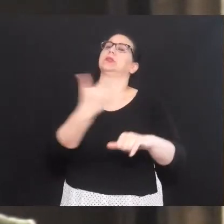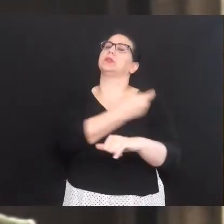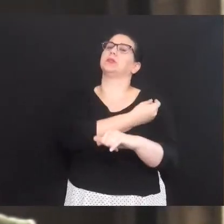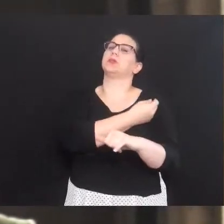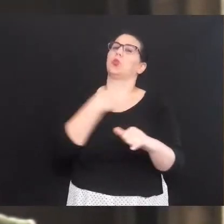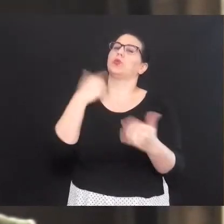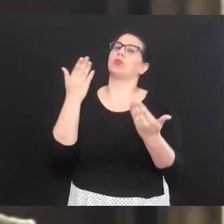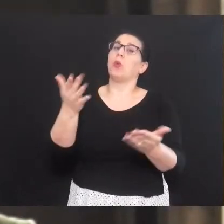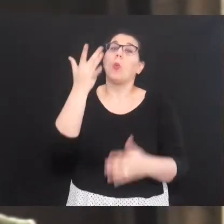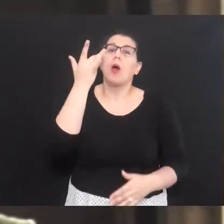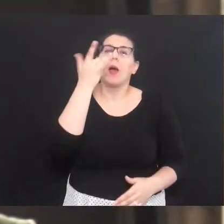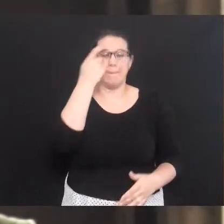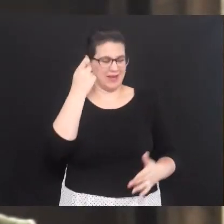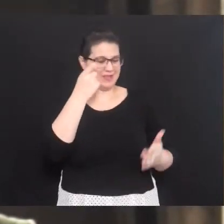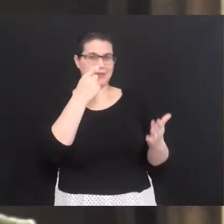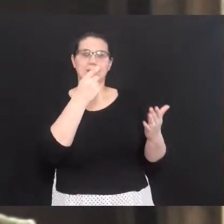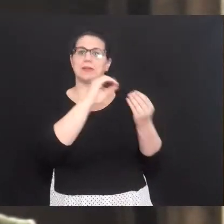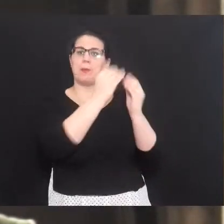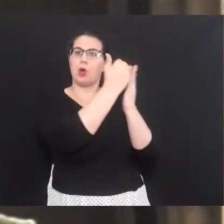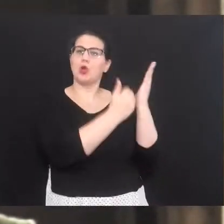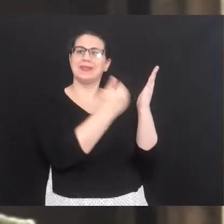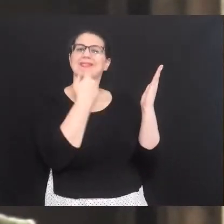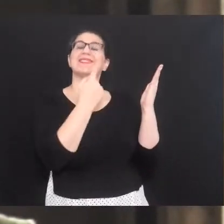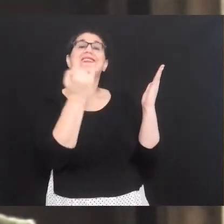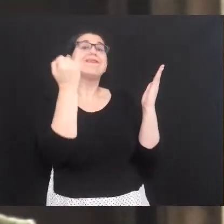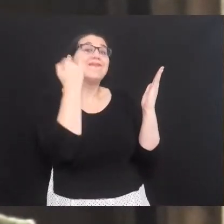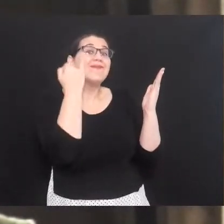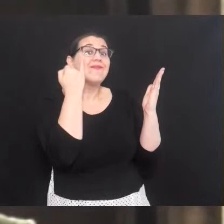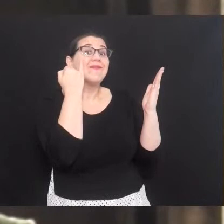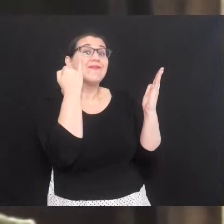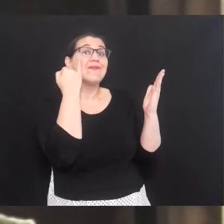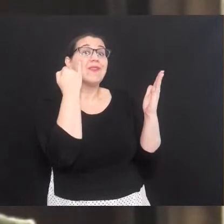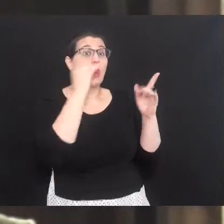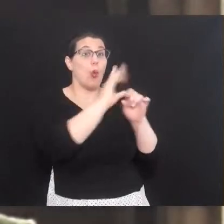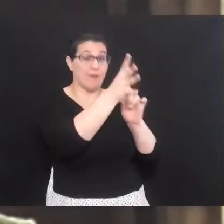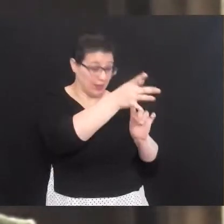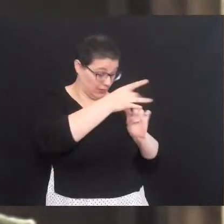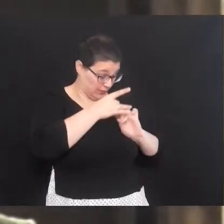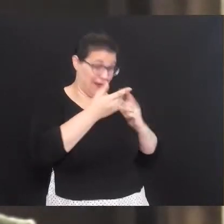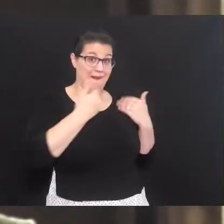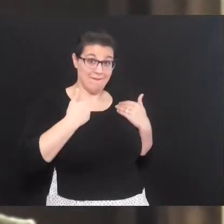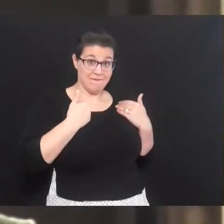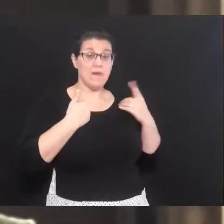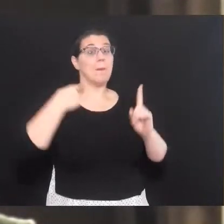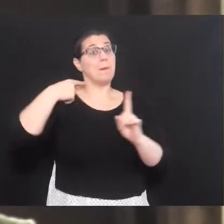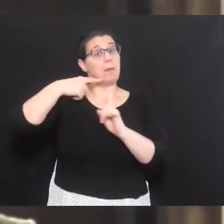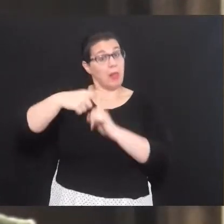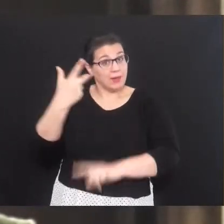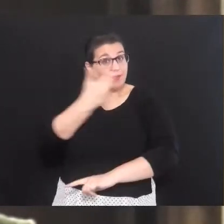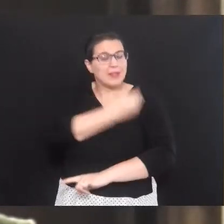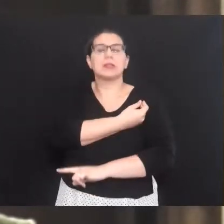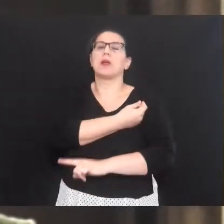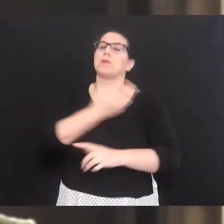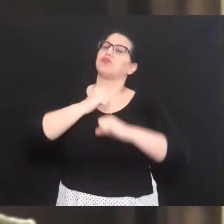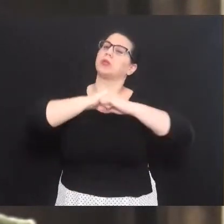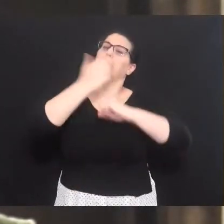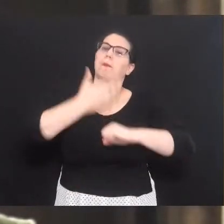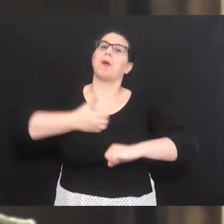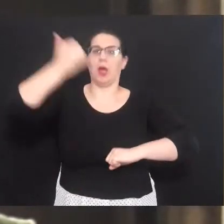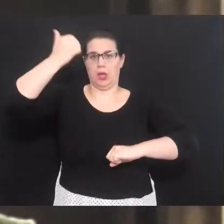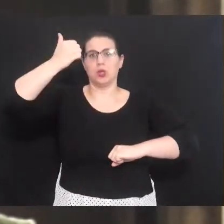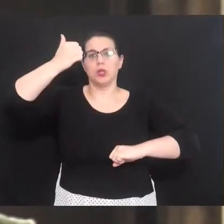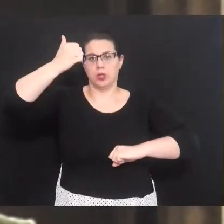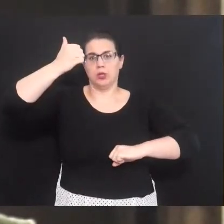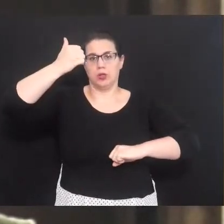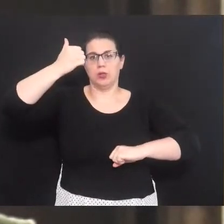fully vaccinated are protected in a much better way than people that are not. And since the American Red Cross